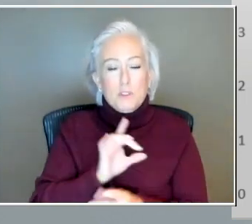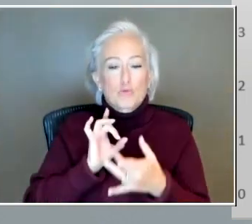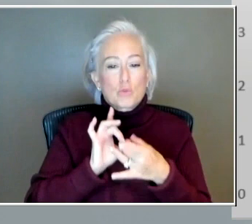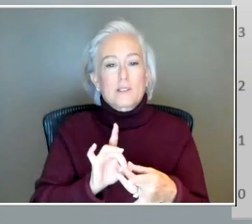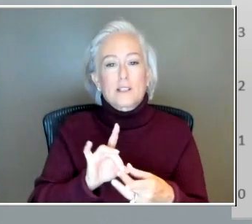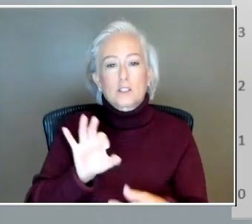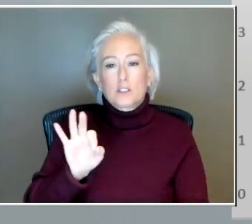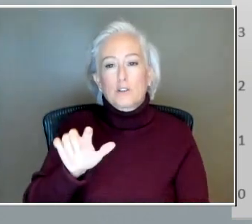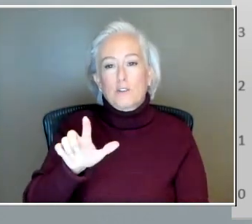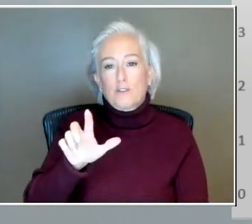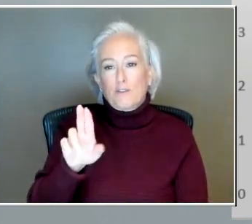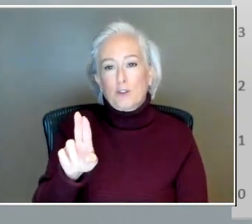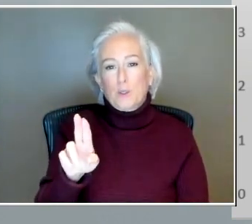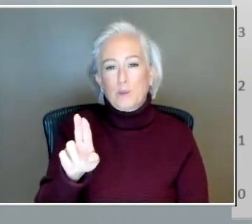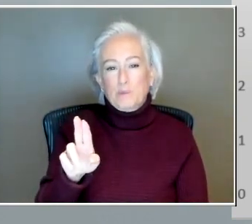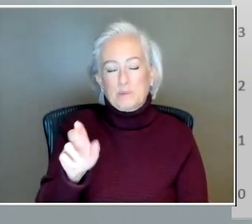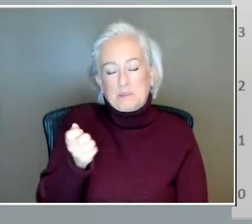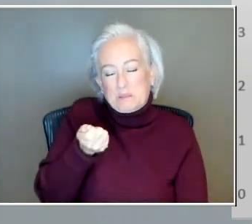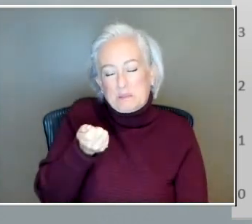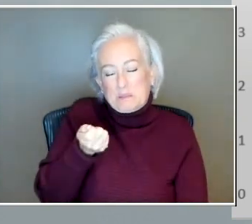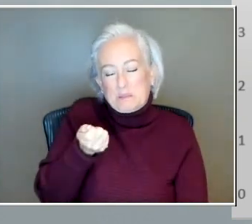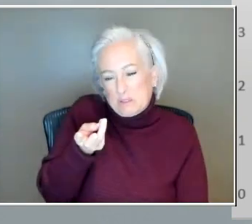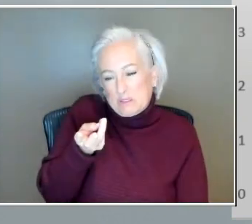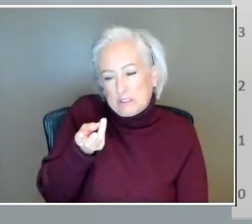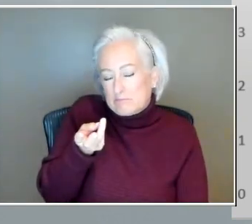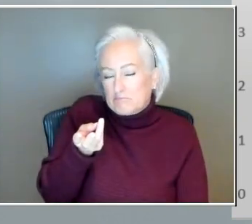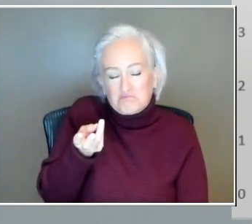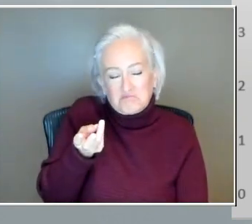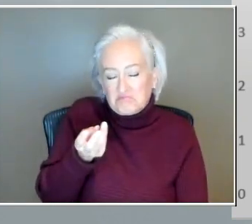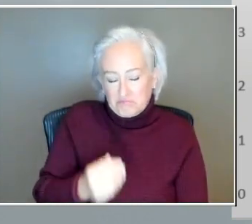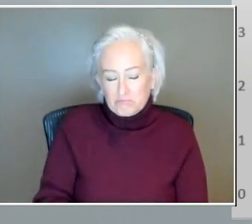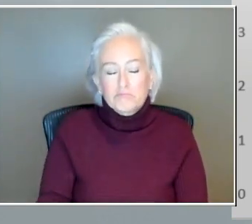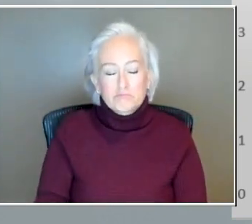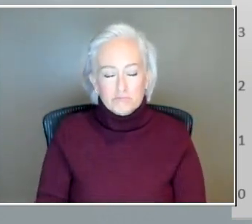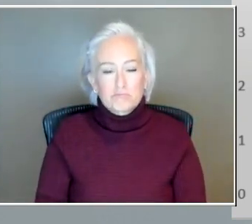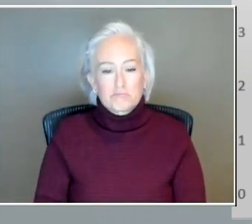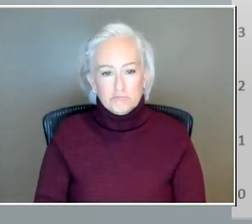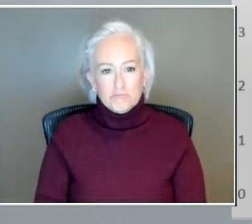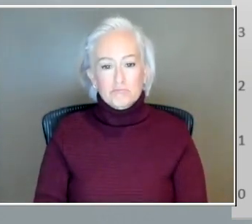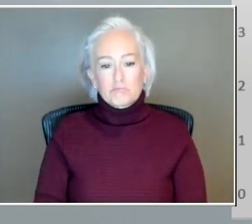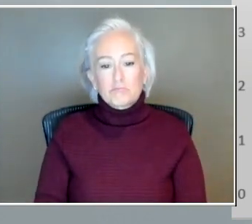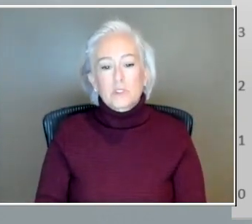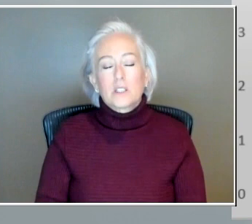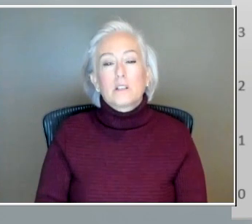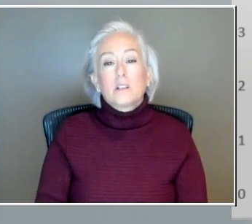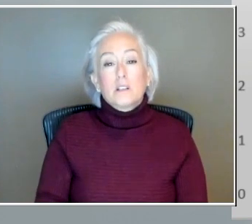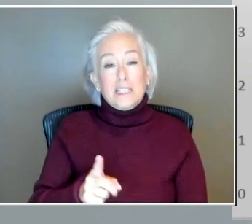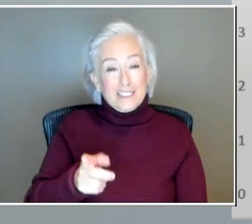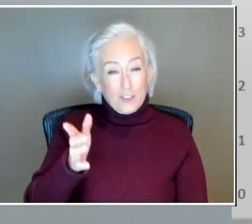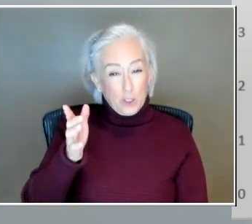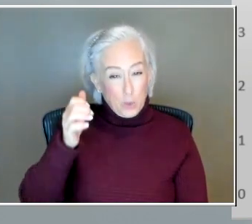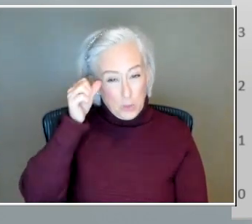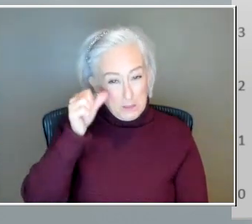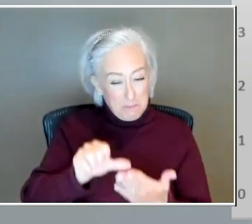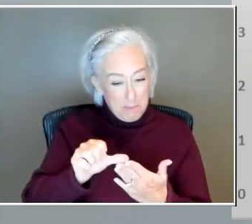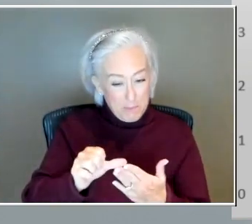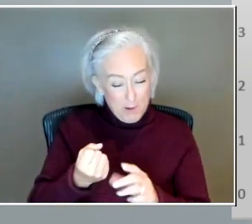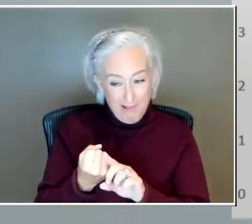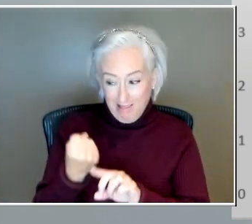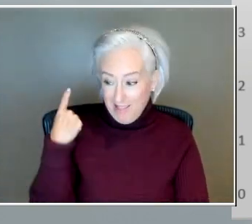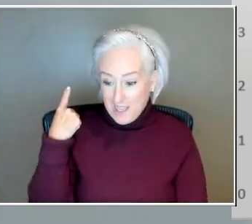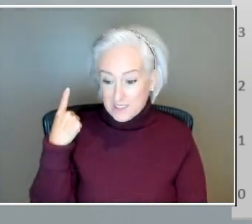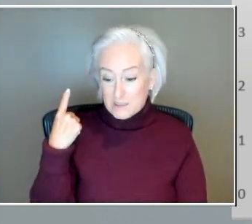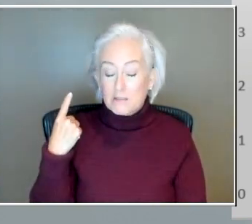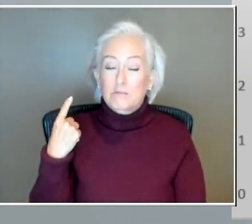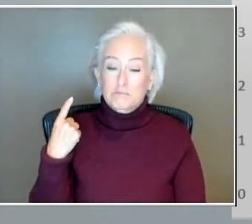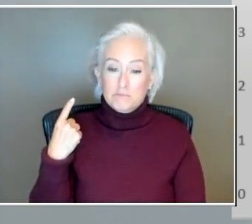of patients that are in the hospital with influenza here at the health system. And if you remember back last year, we had quite a few at